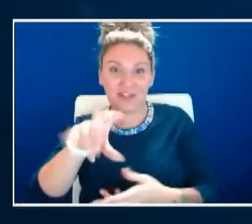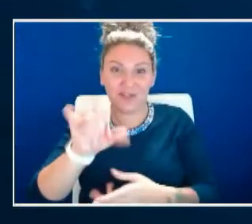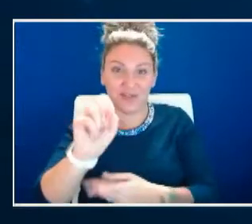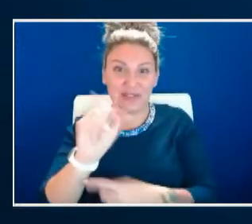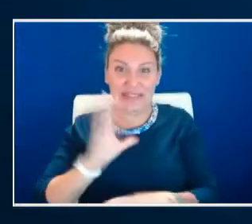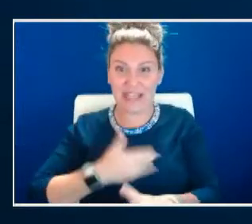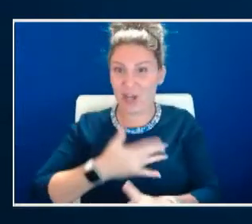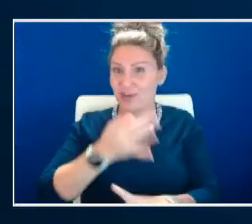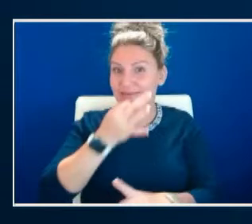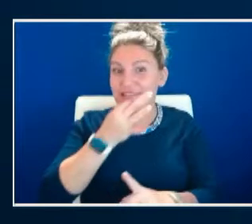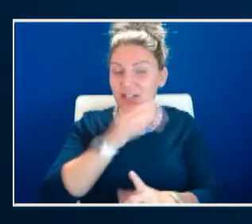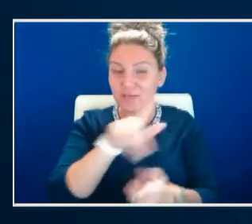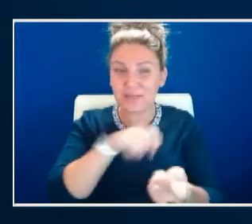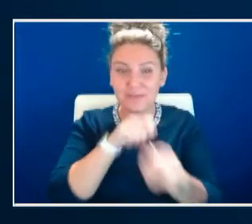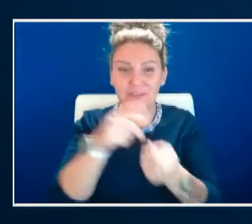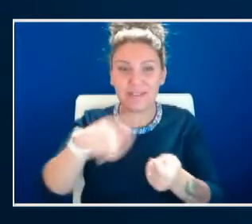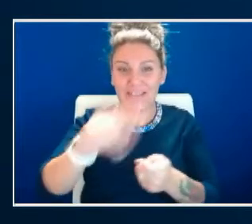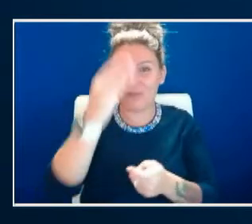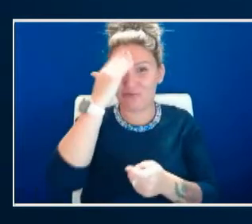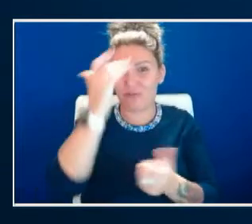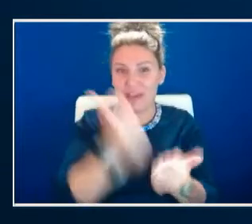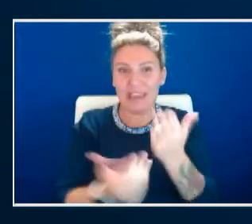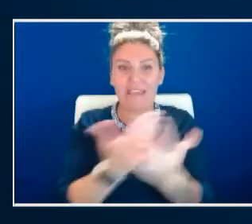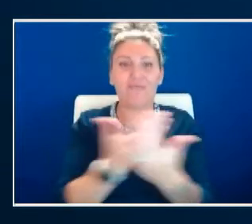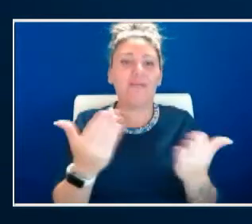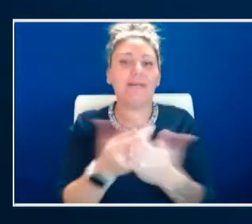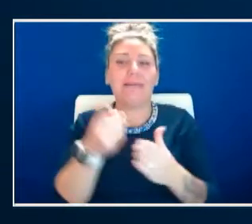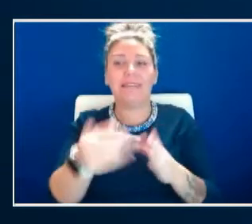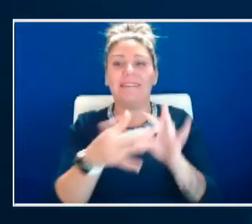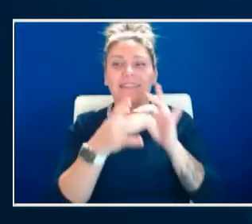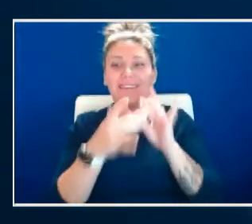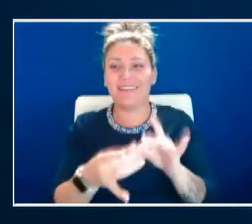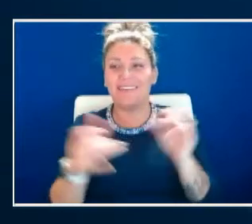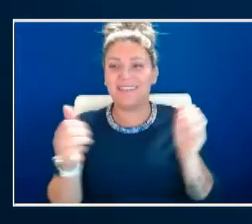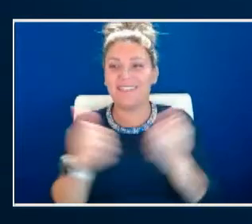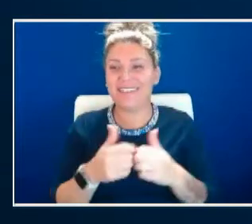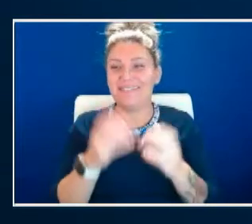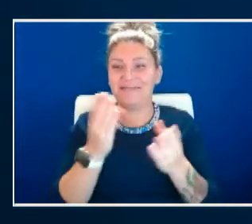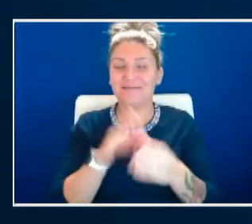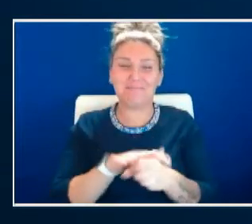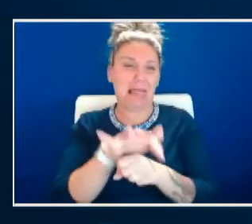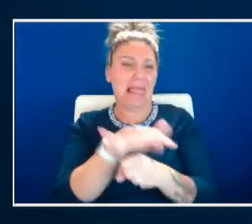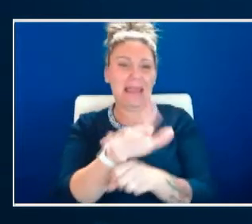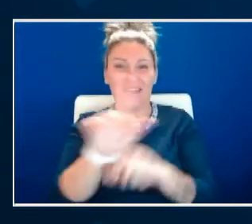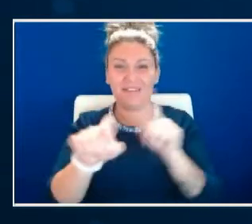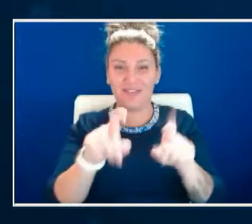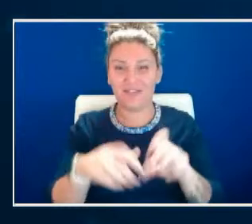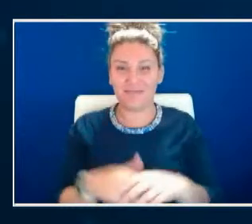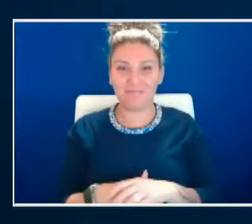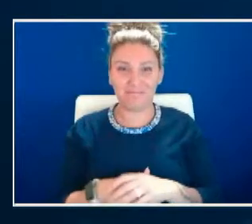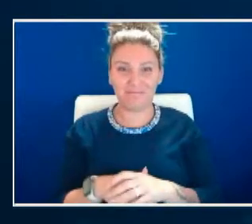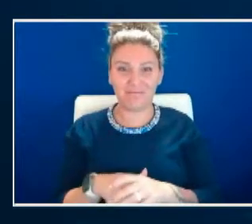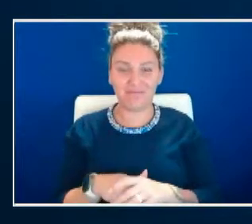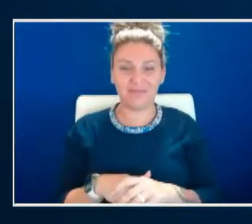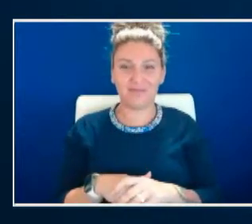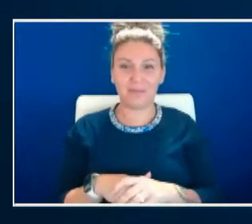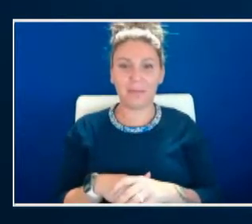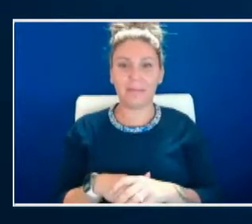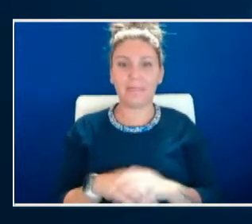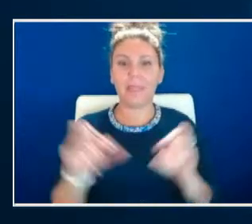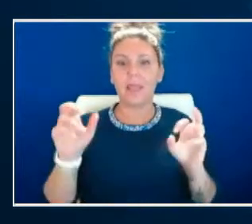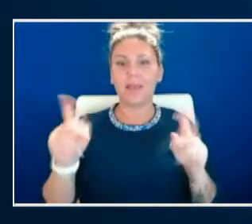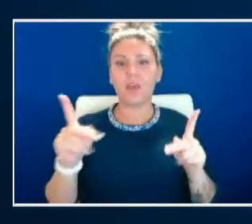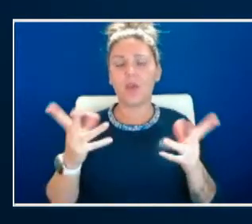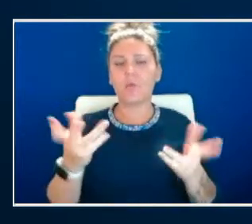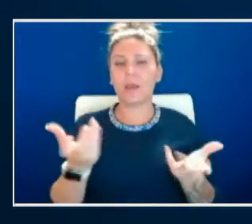deal with. They know everything about what they deal with, so that's okay. We've got plenty to go to. We will get them on. Okay, so I want to